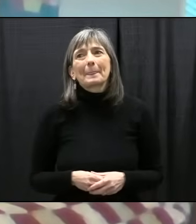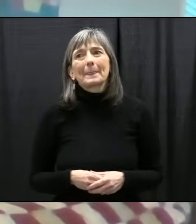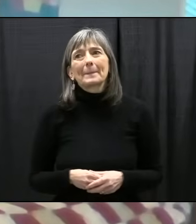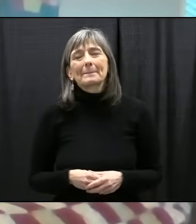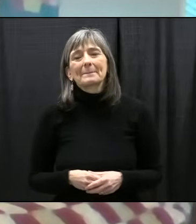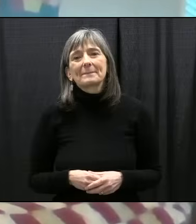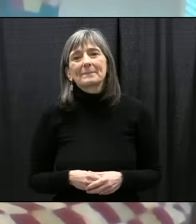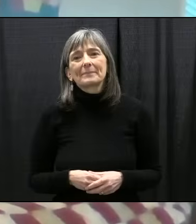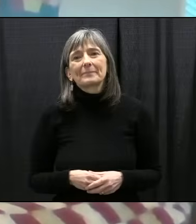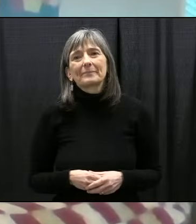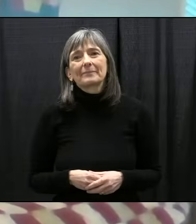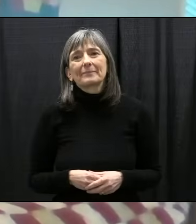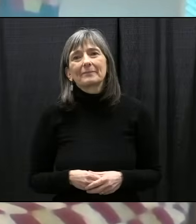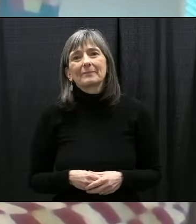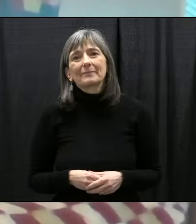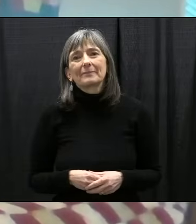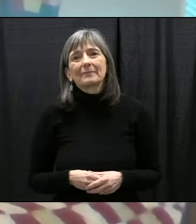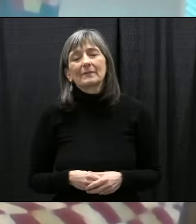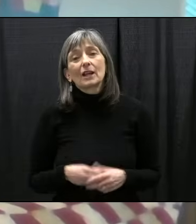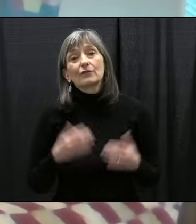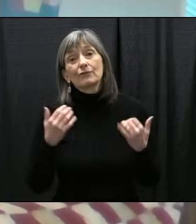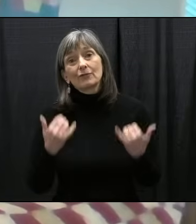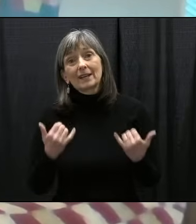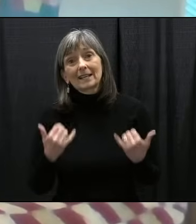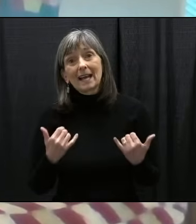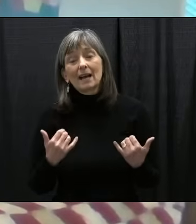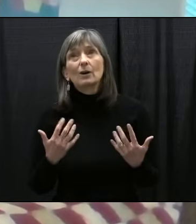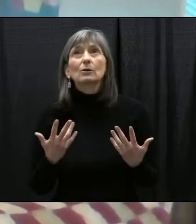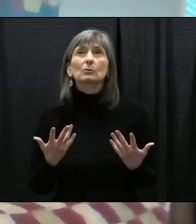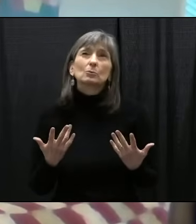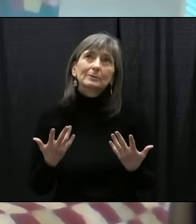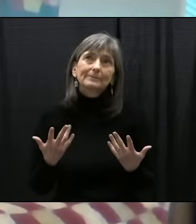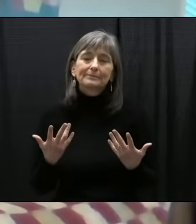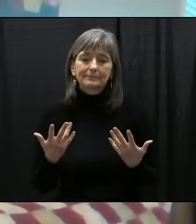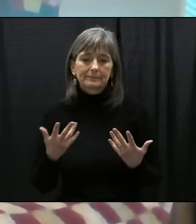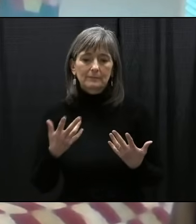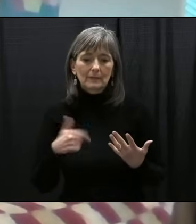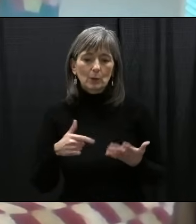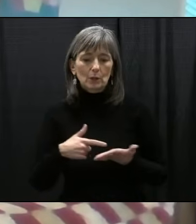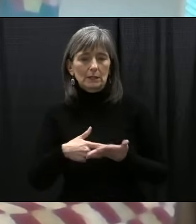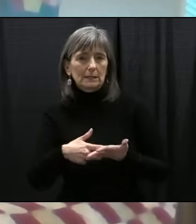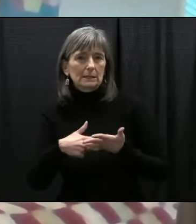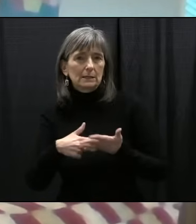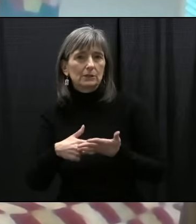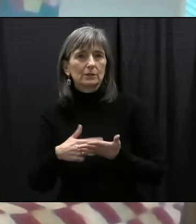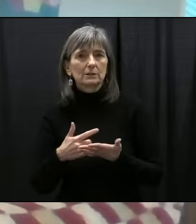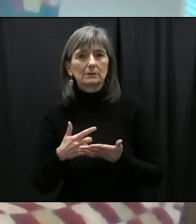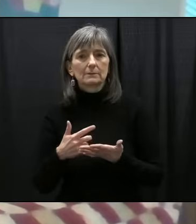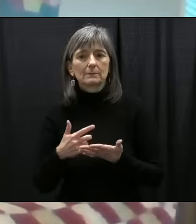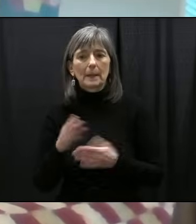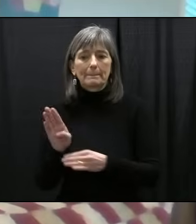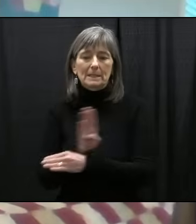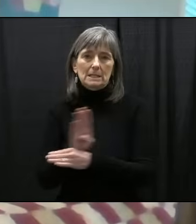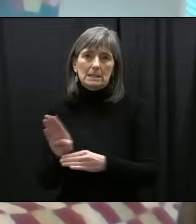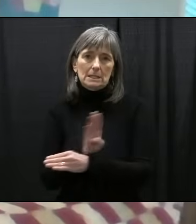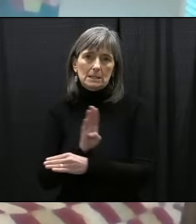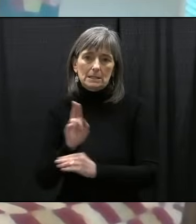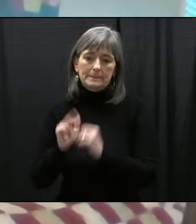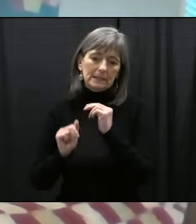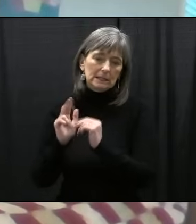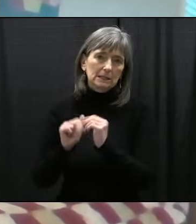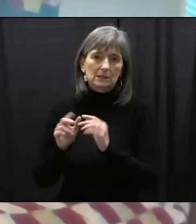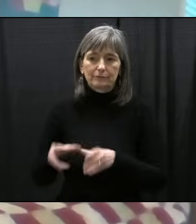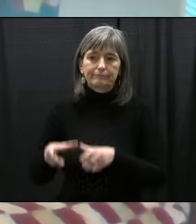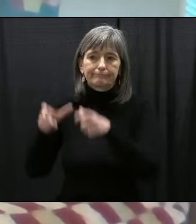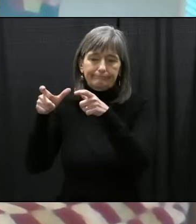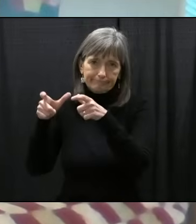So at this point, we're really talking about capacities of buildings as